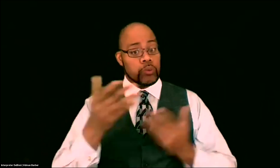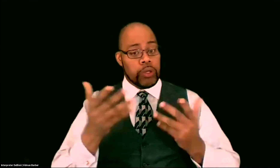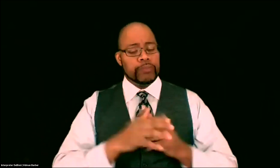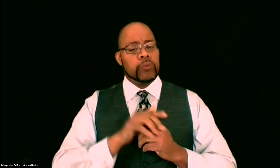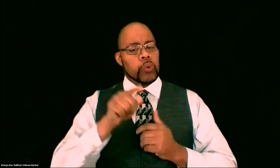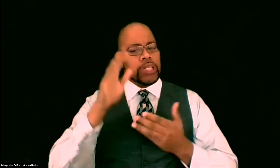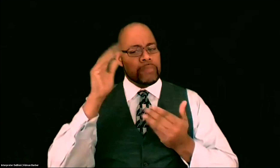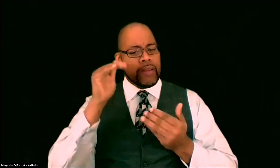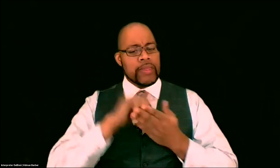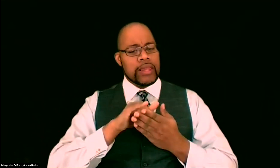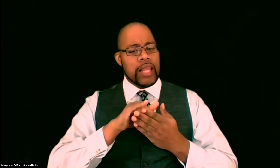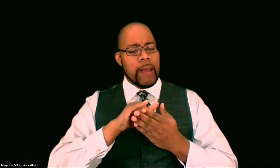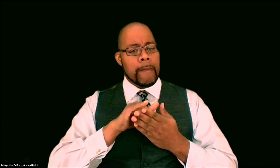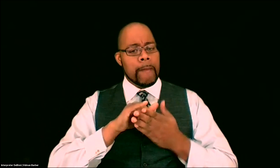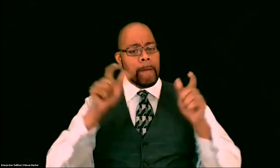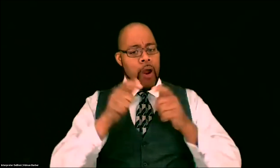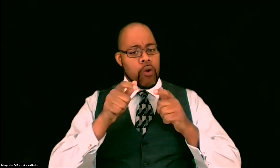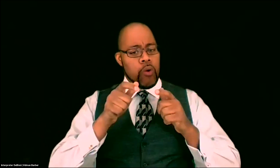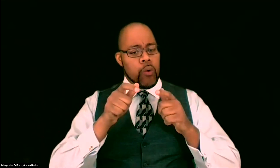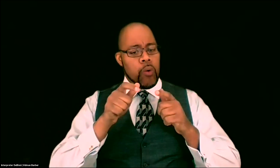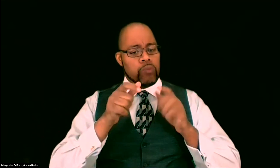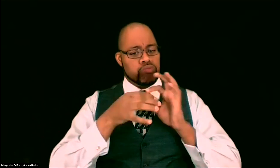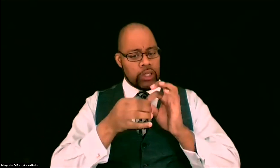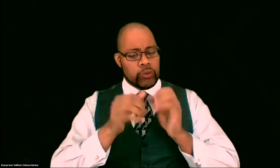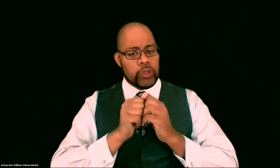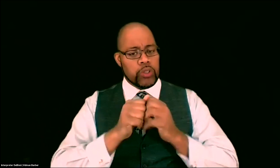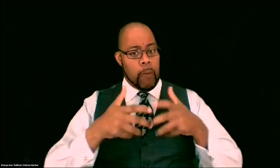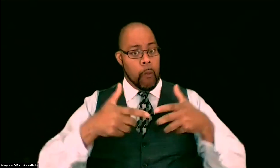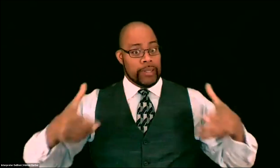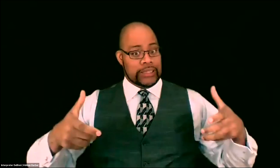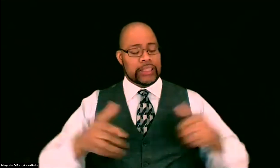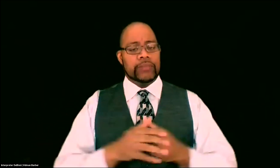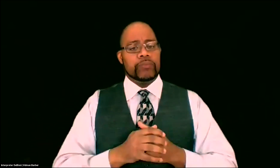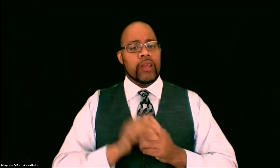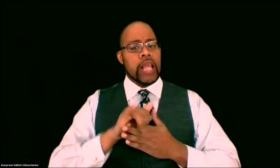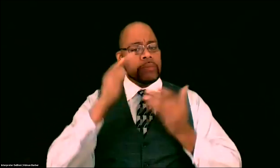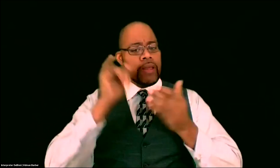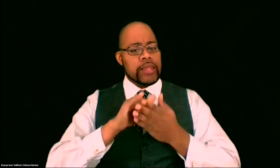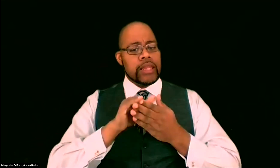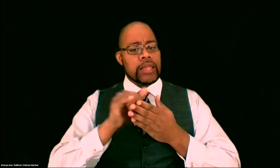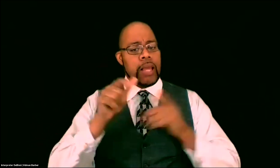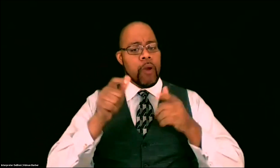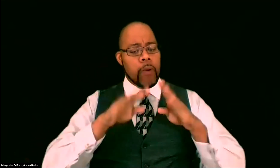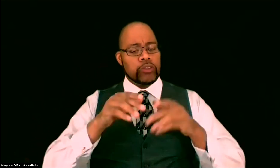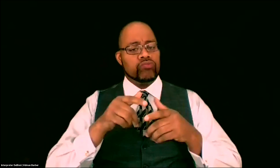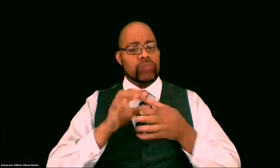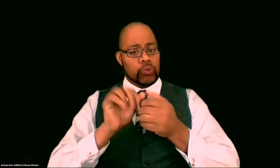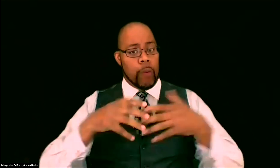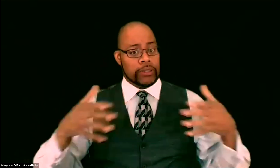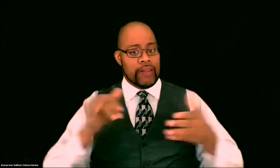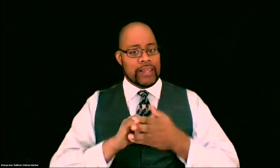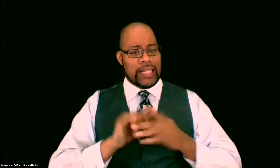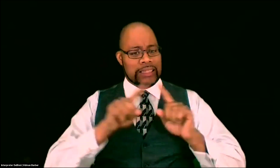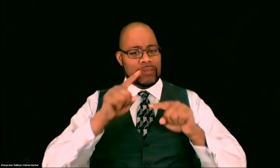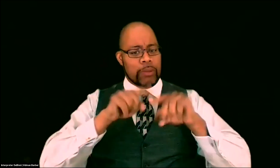you expect gut microbiota related to obesity, or would you expect gut microbiota related to obesity to differ